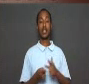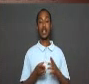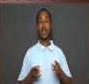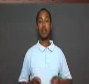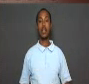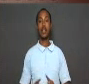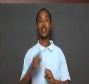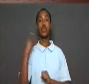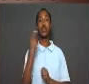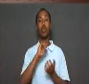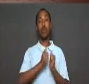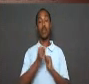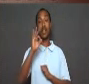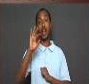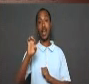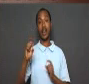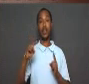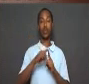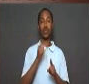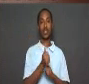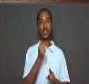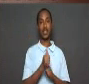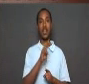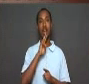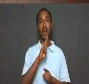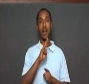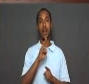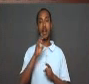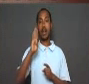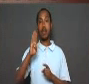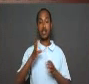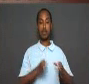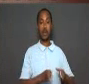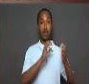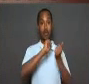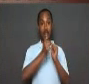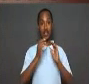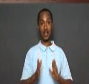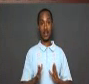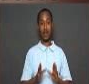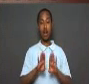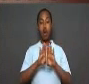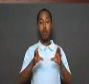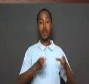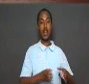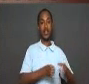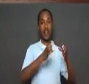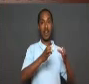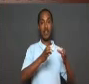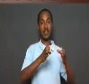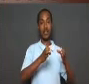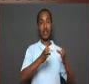used to convert iron to steel are the Bessemer converter, the open hearth